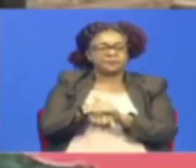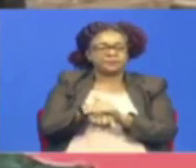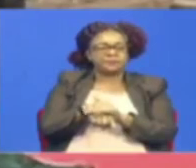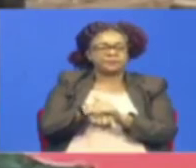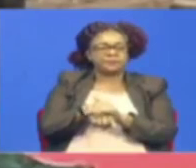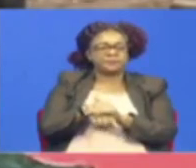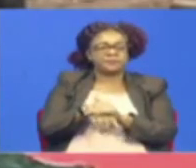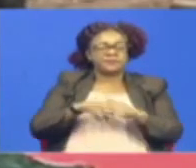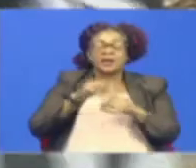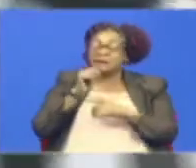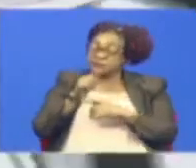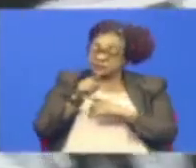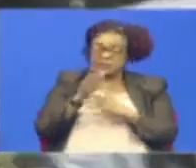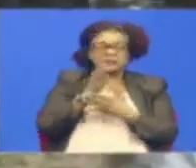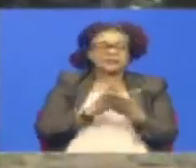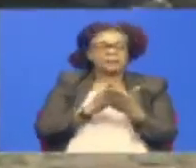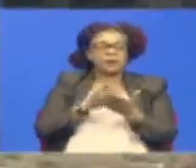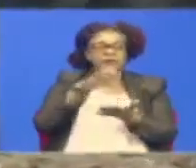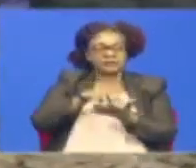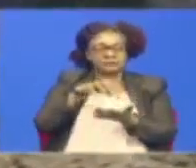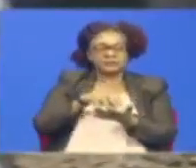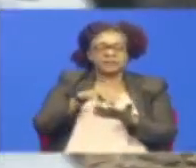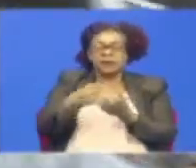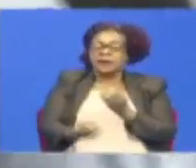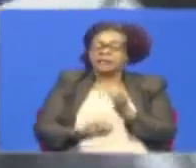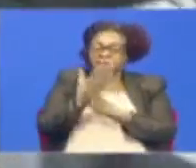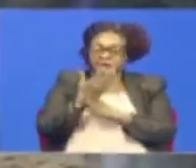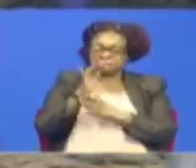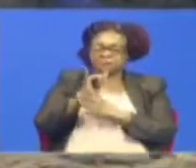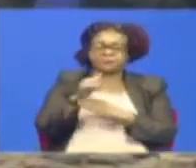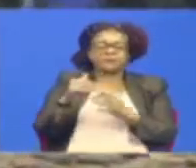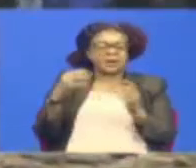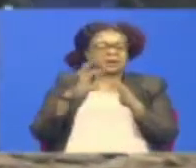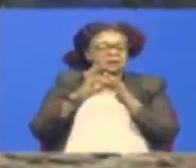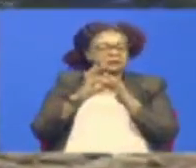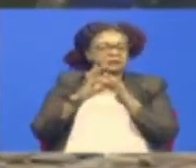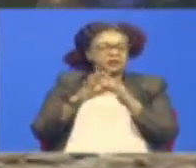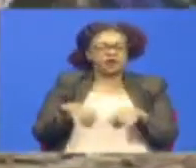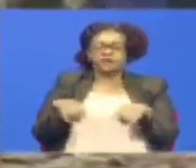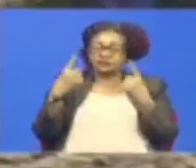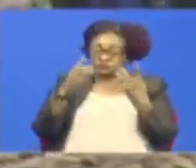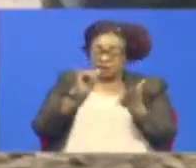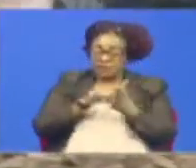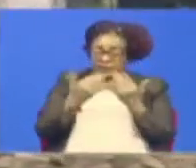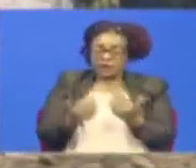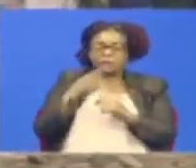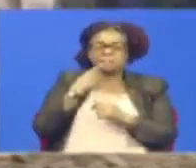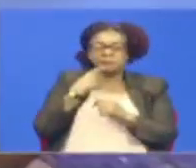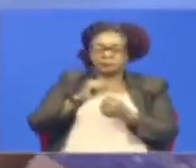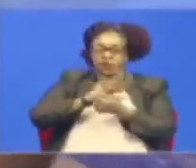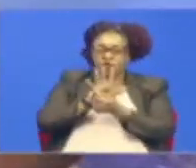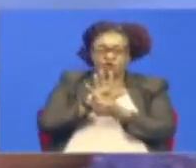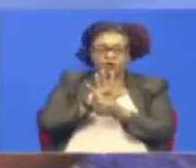These are some of the circumstances that are creating a conviction contrary to culture. The conviction that the now termed corona burials